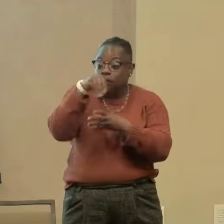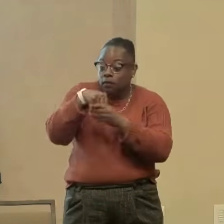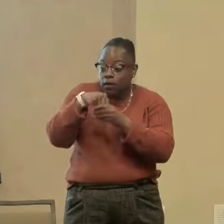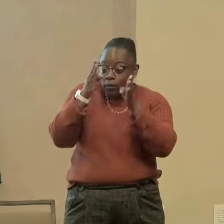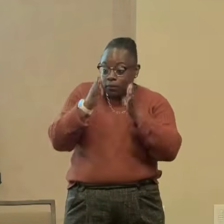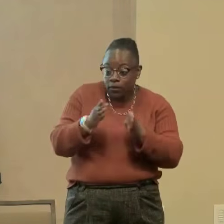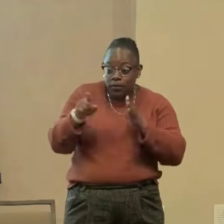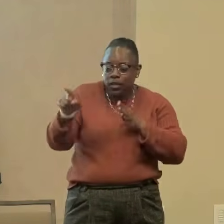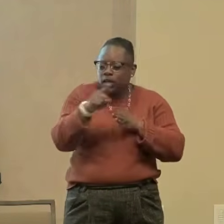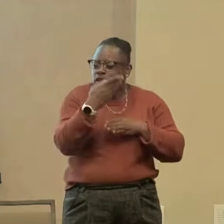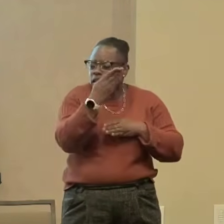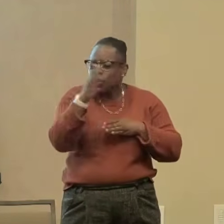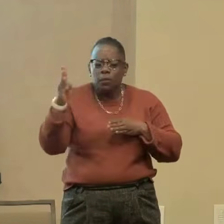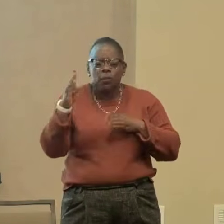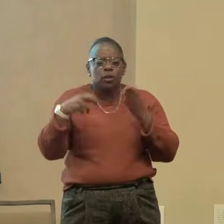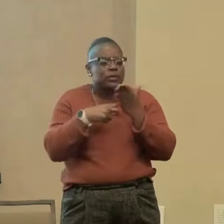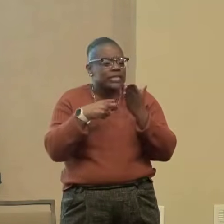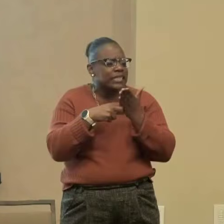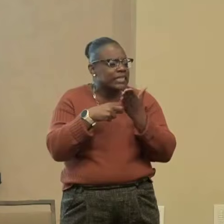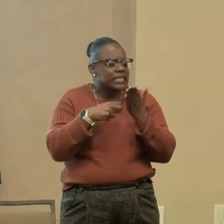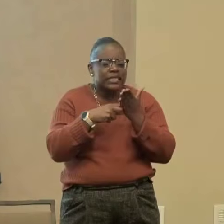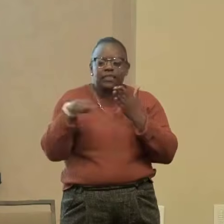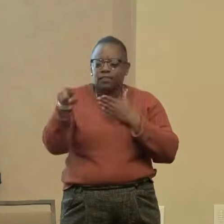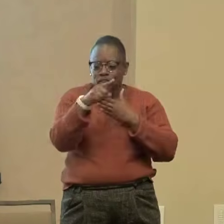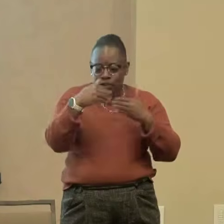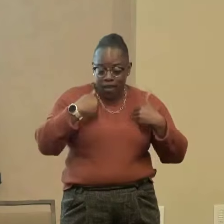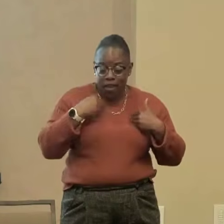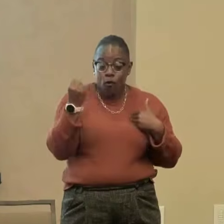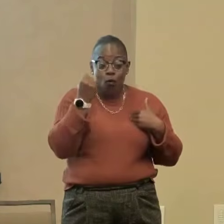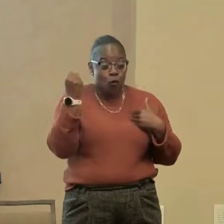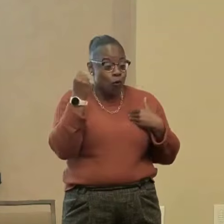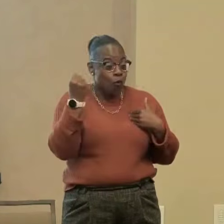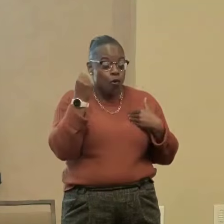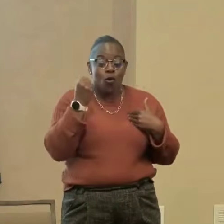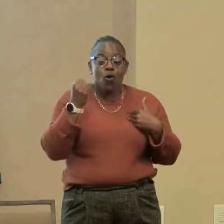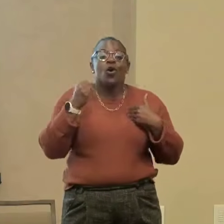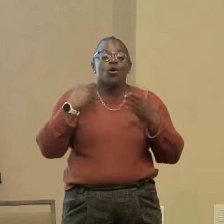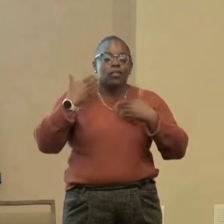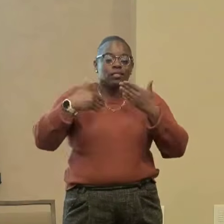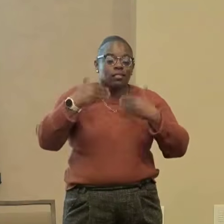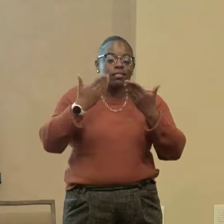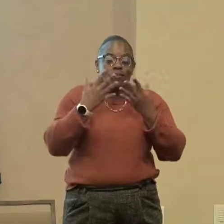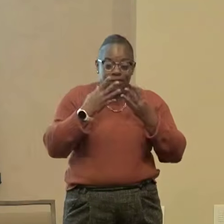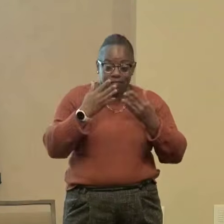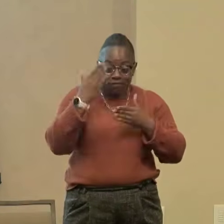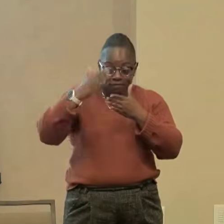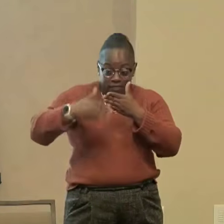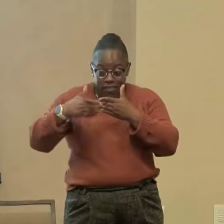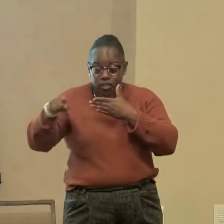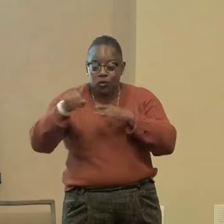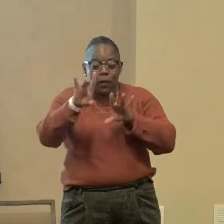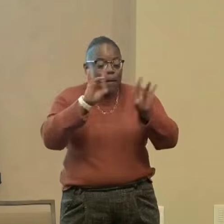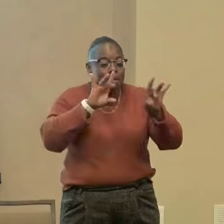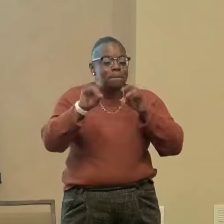also received a blue raffle ticket. So hold on to those because at the close of today's conference, we're going to pick 3 winning tickets. Each